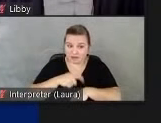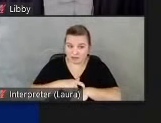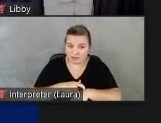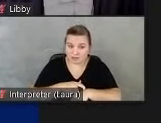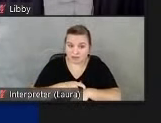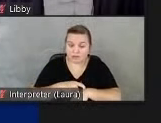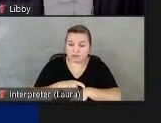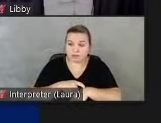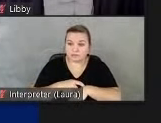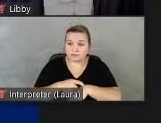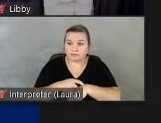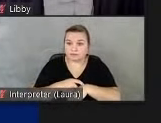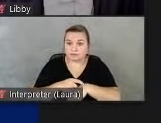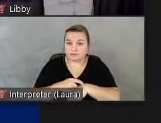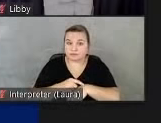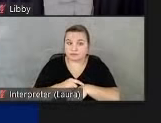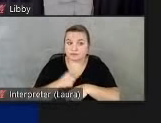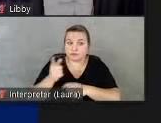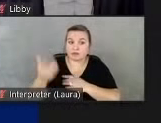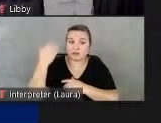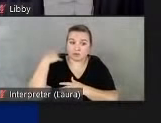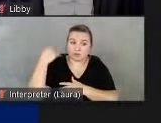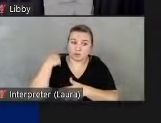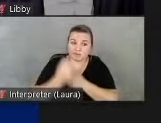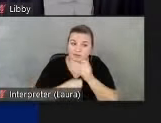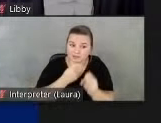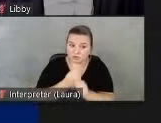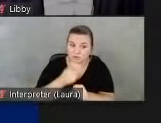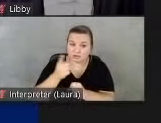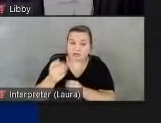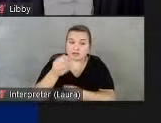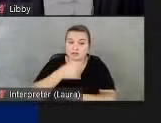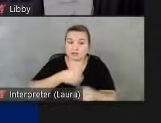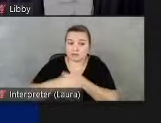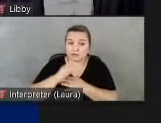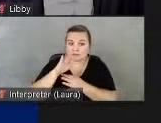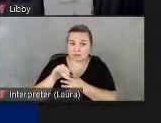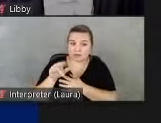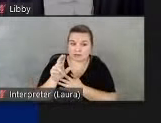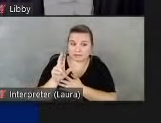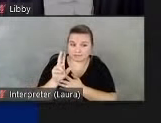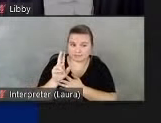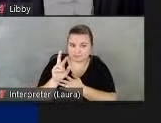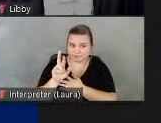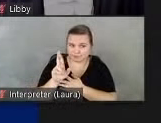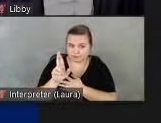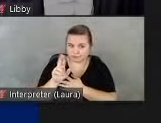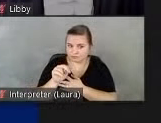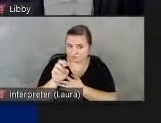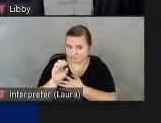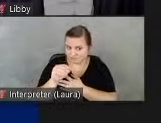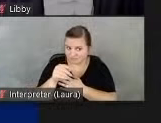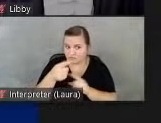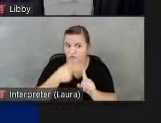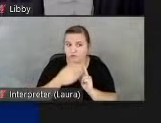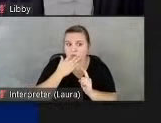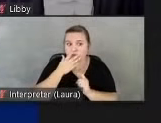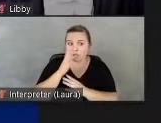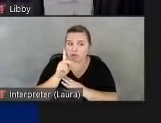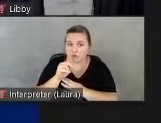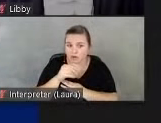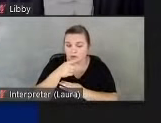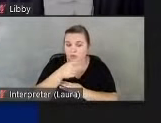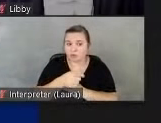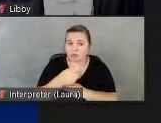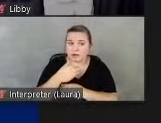Antonin Scalia, who passed away in the previous year. He was replaced by Neil Gorsuch, who was from Colorado, who had ruled